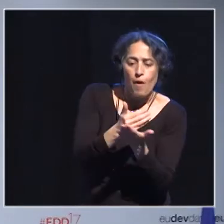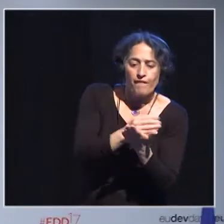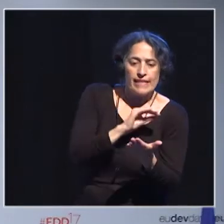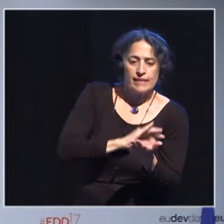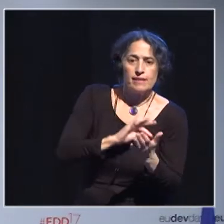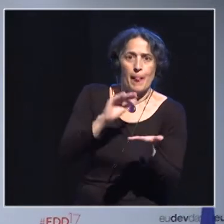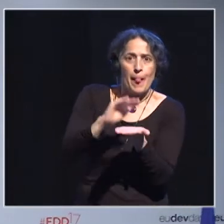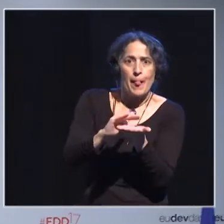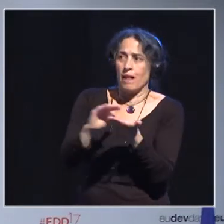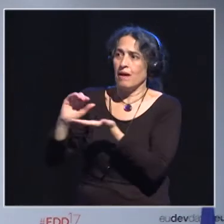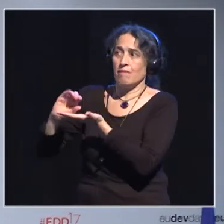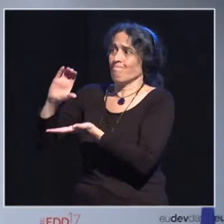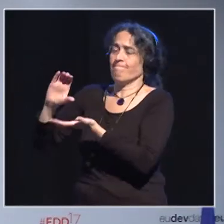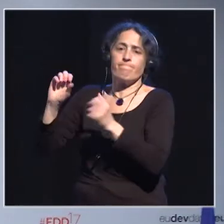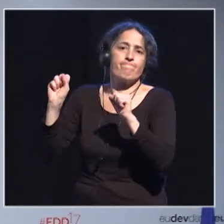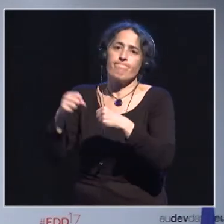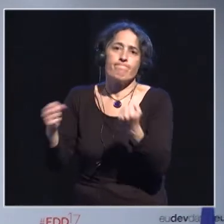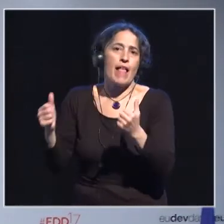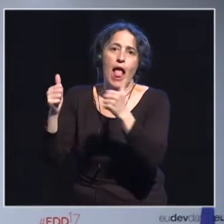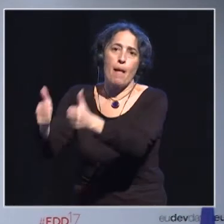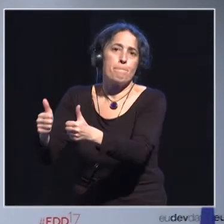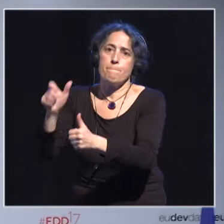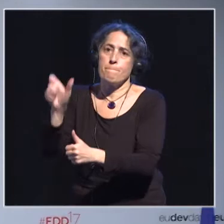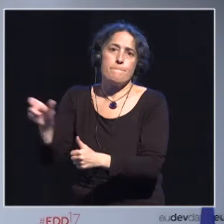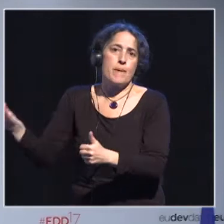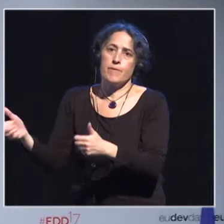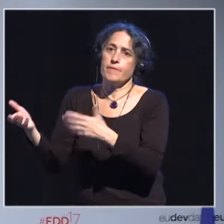Any other questions or comments in the front here?